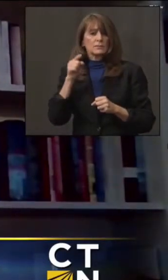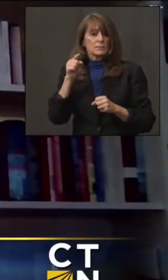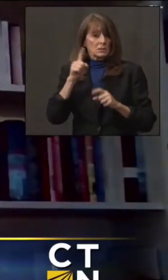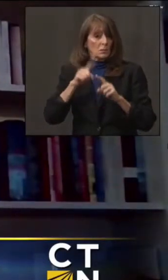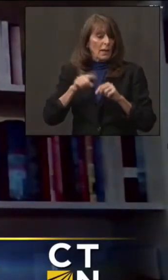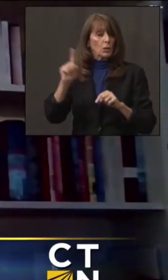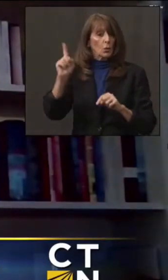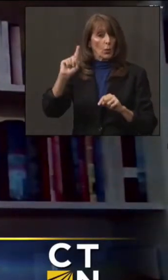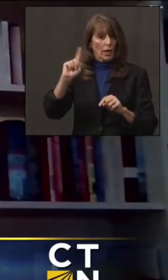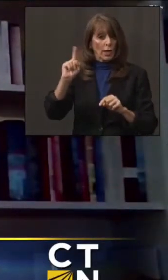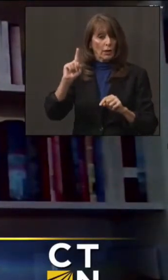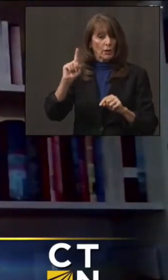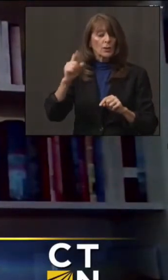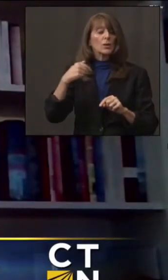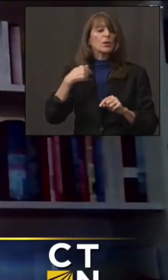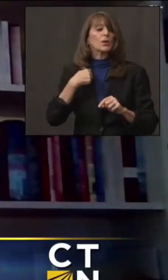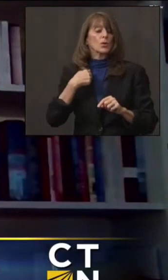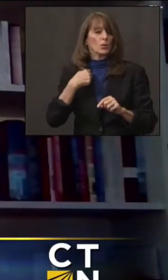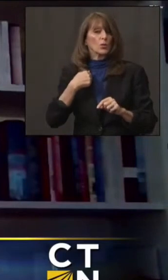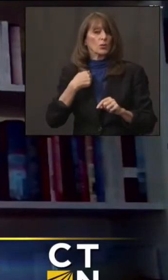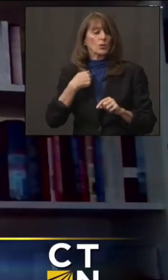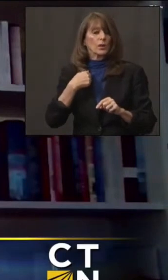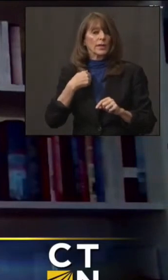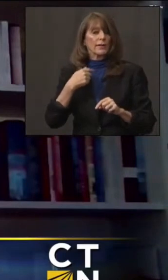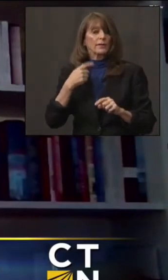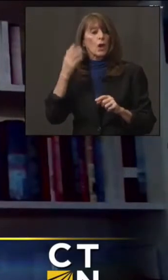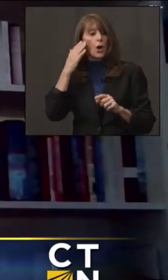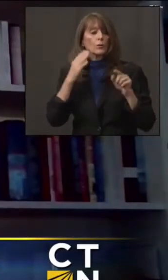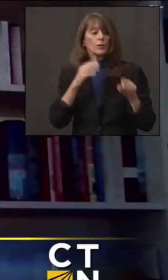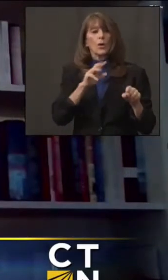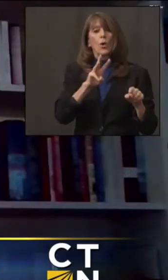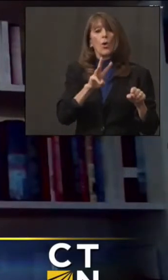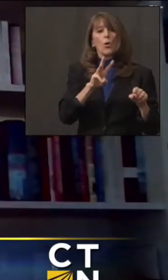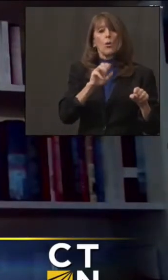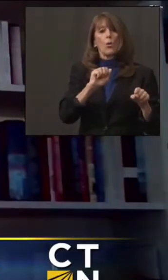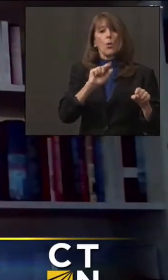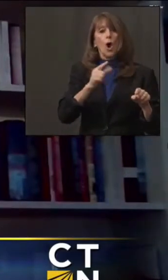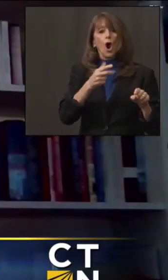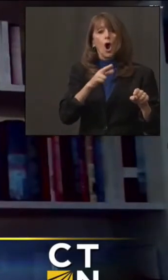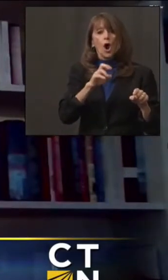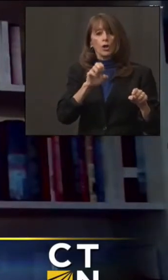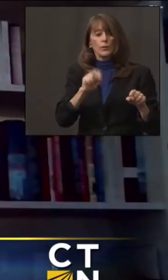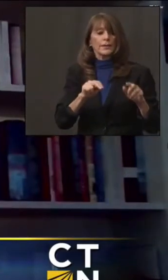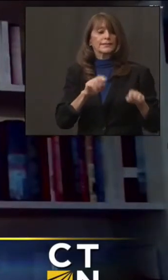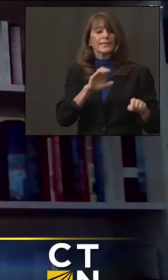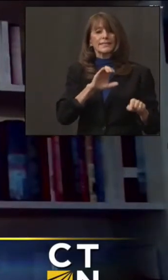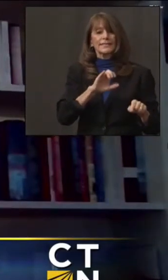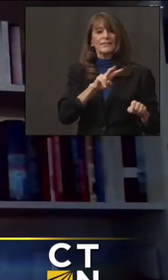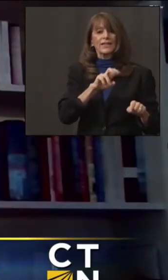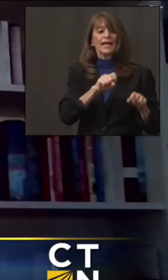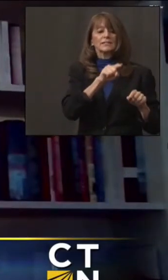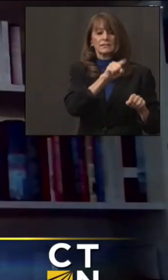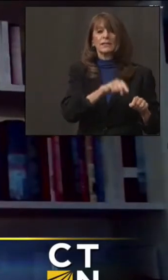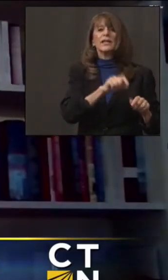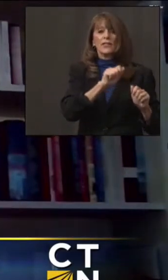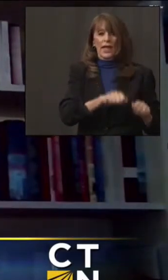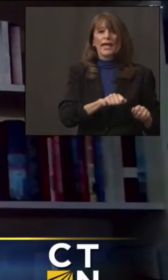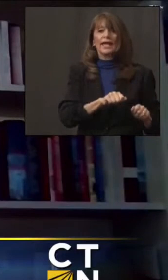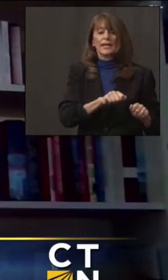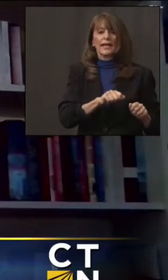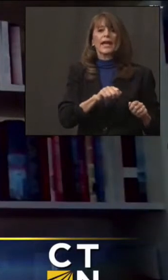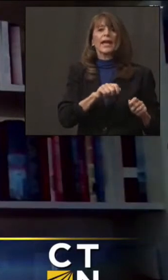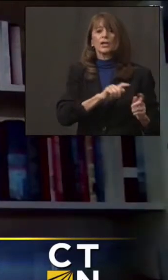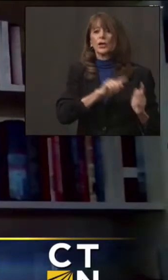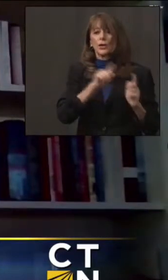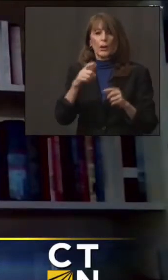are anticipating that the Walgreens and CVS arrangement will very quickly be able to administer doses to